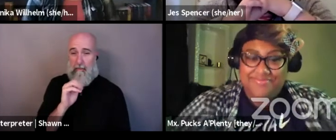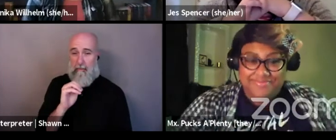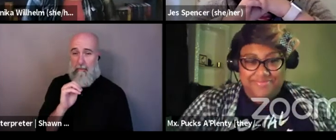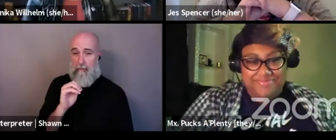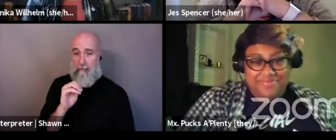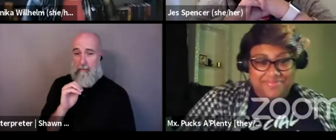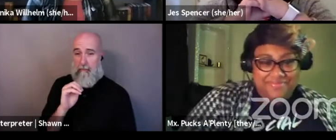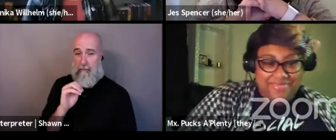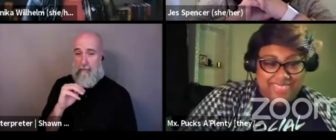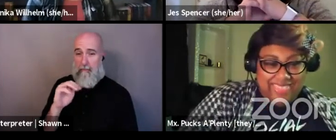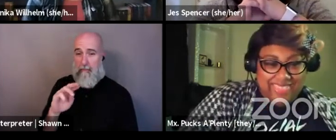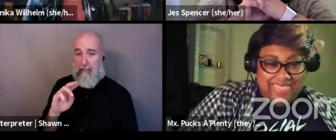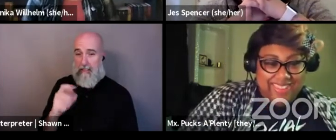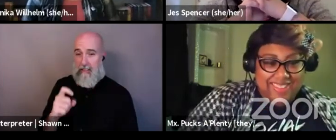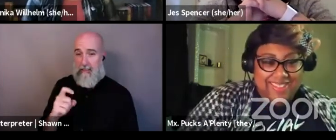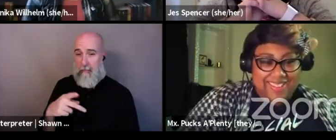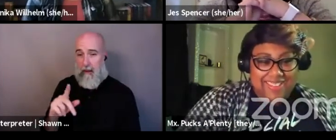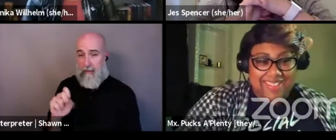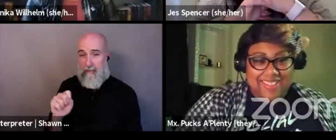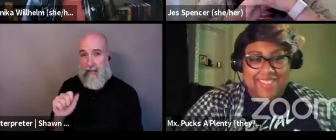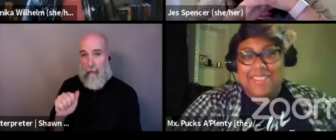Saplenty. Passing it to you.